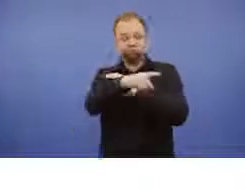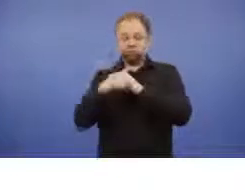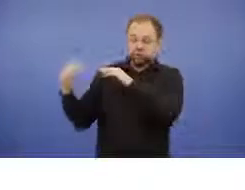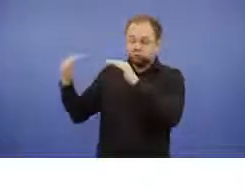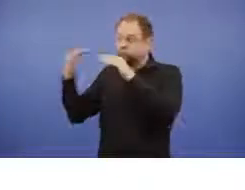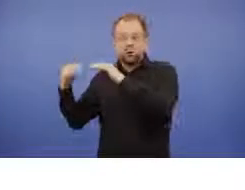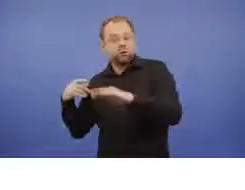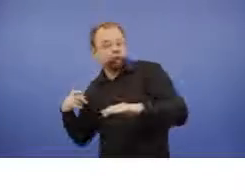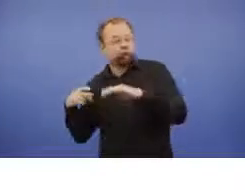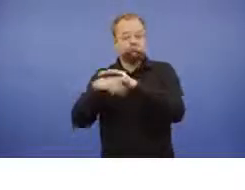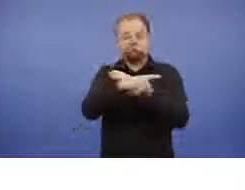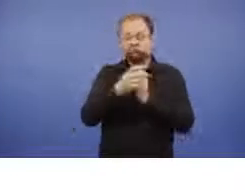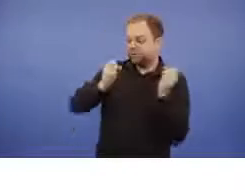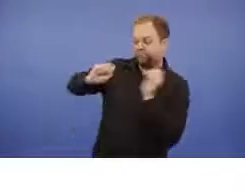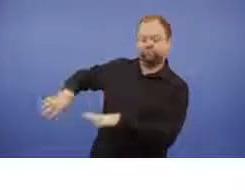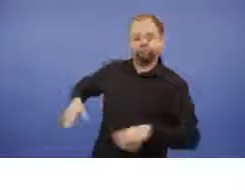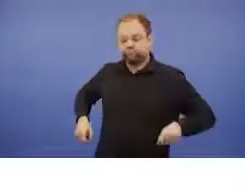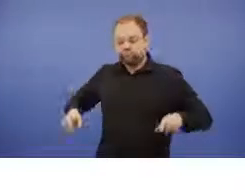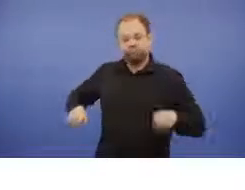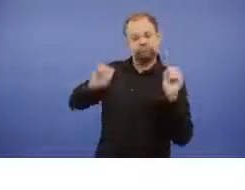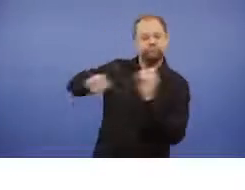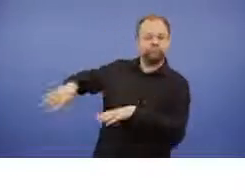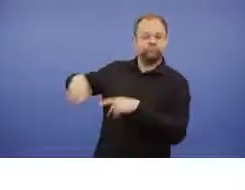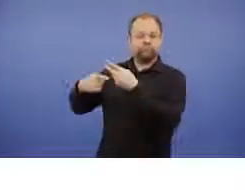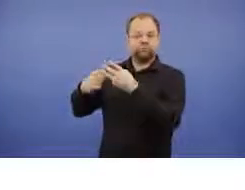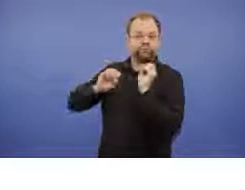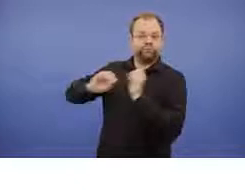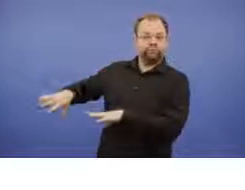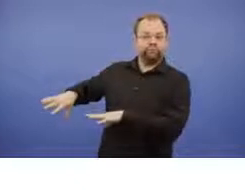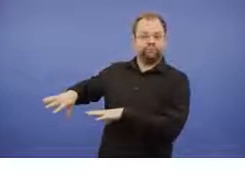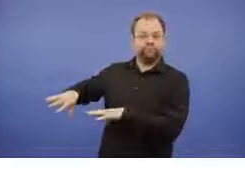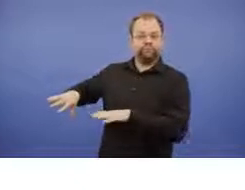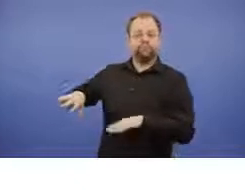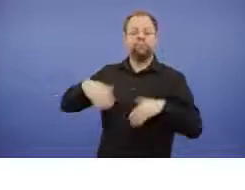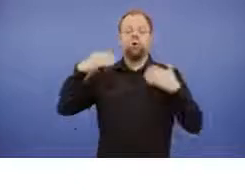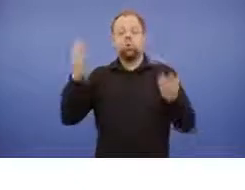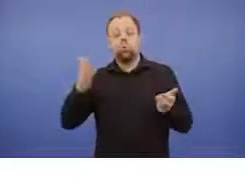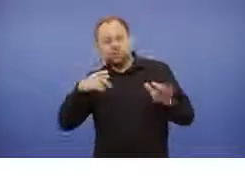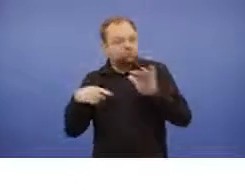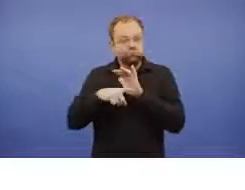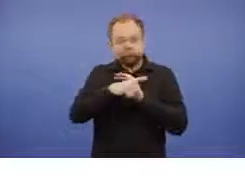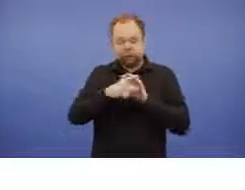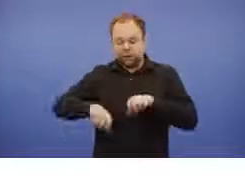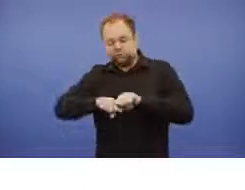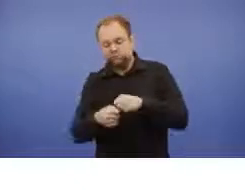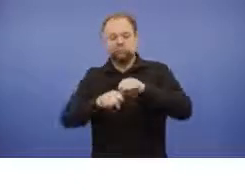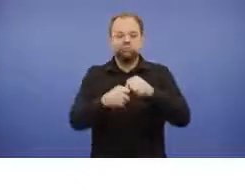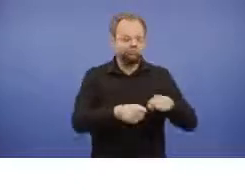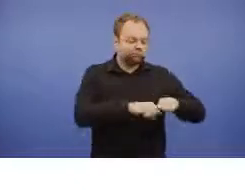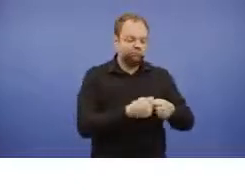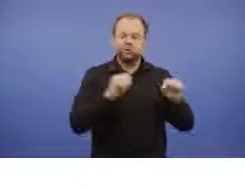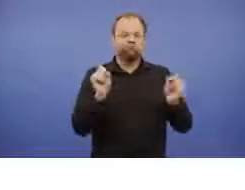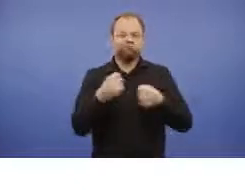protection assessment with refugees, including persons with disabilities, at Hamdai Transit